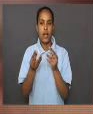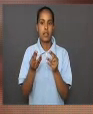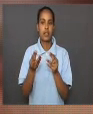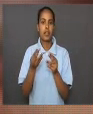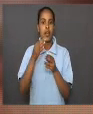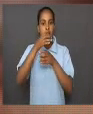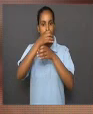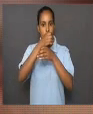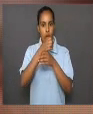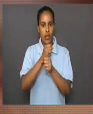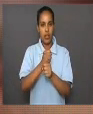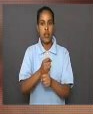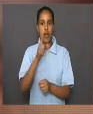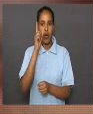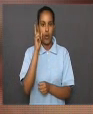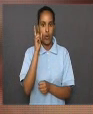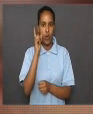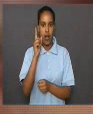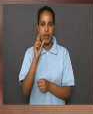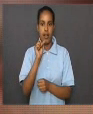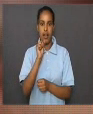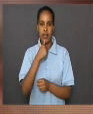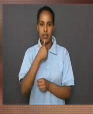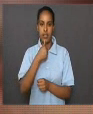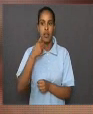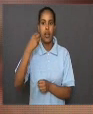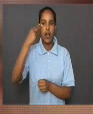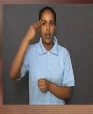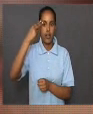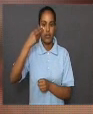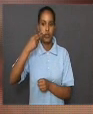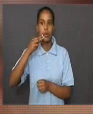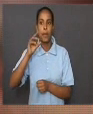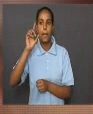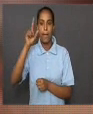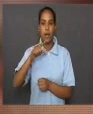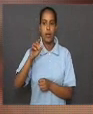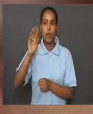it contains 1 acidic hydrogen per molecule.